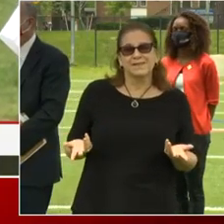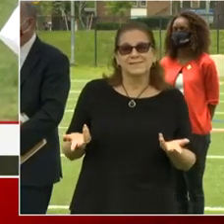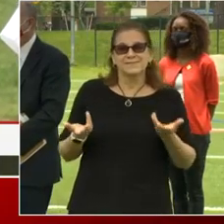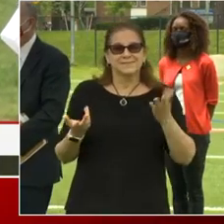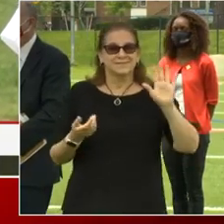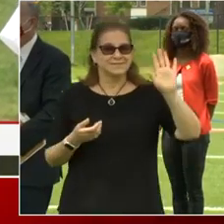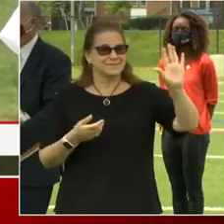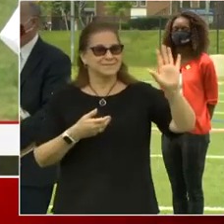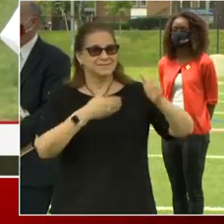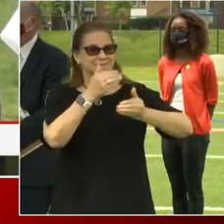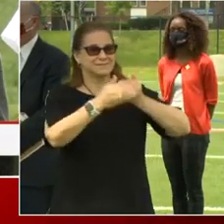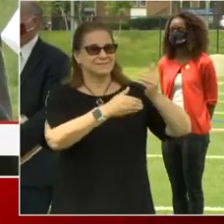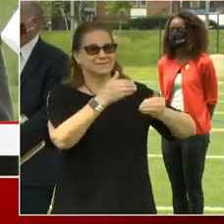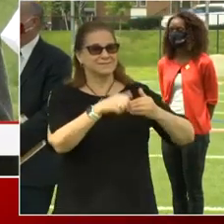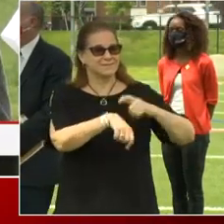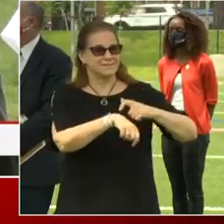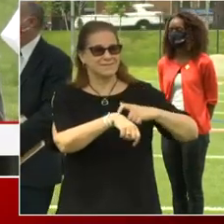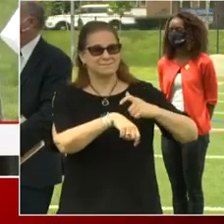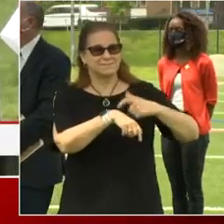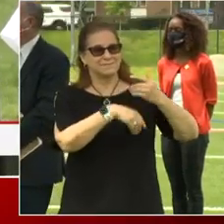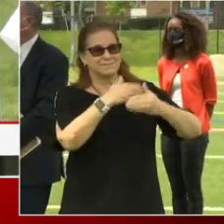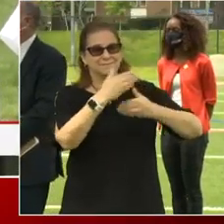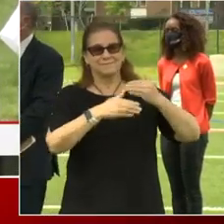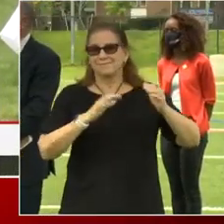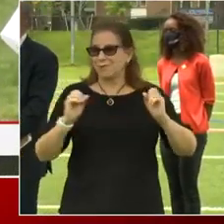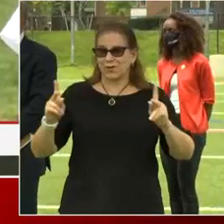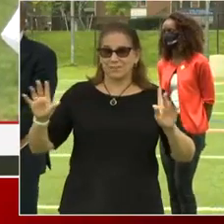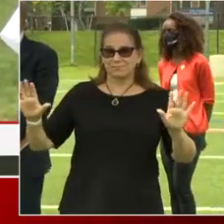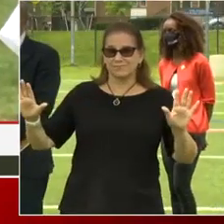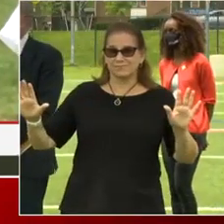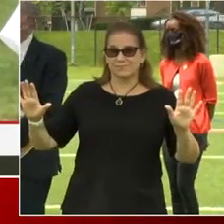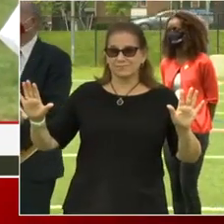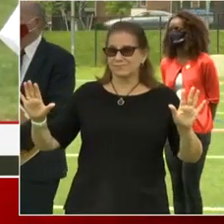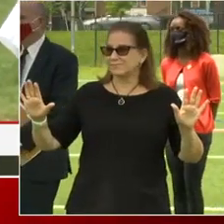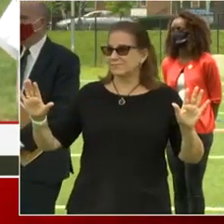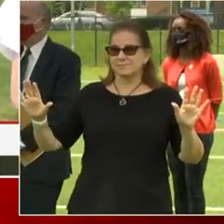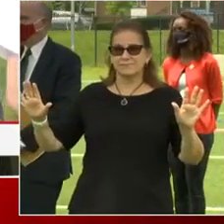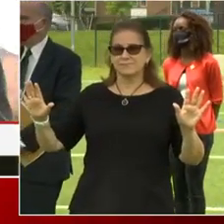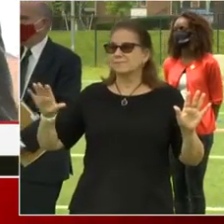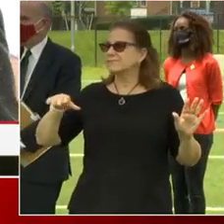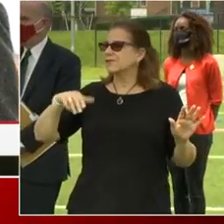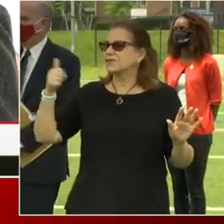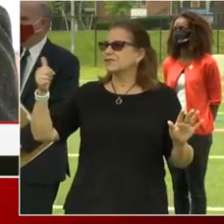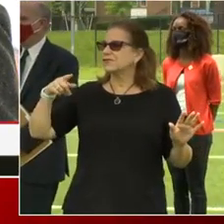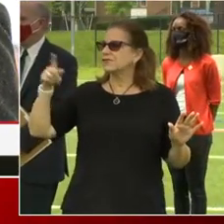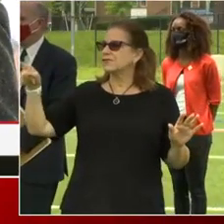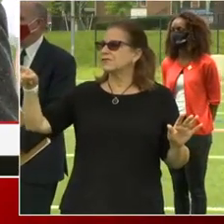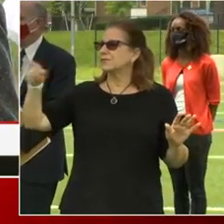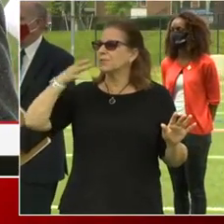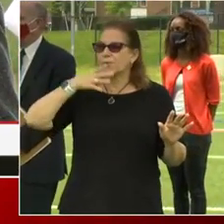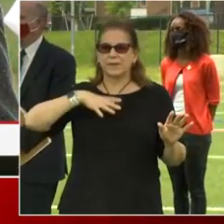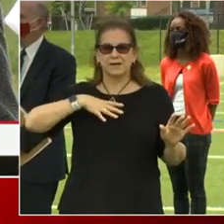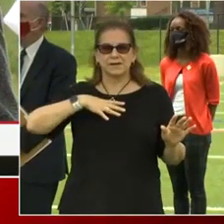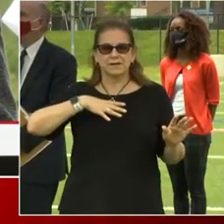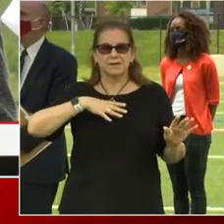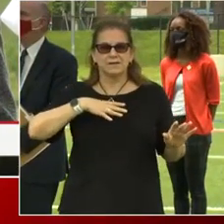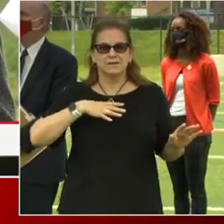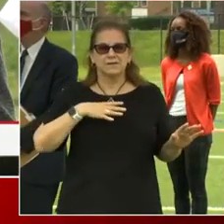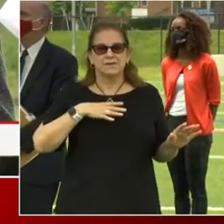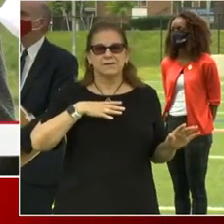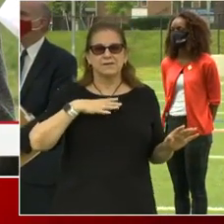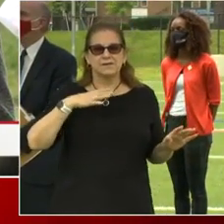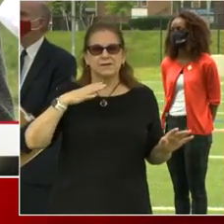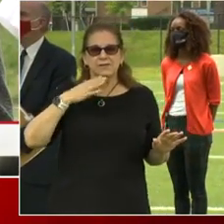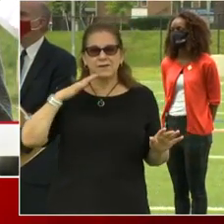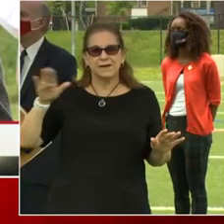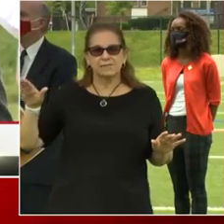process. Okay, I want to take a round. You haven't asked a question. Thank you, Mayor. Good afternoon. So restaurant